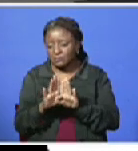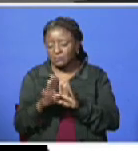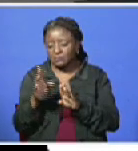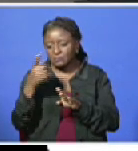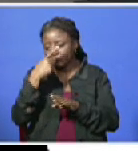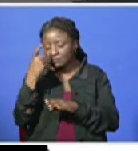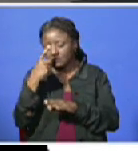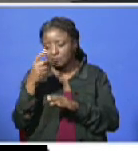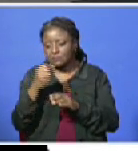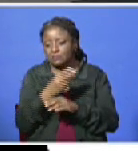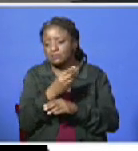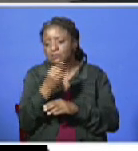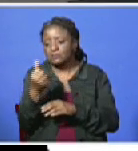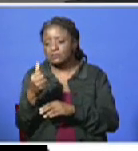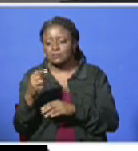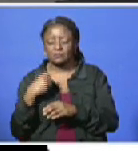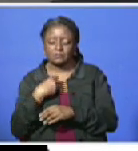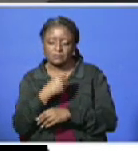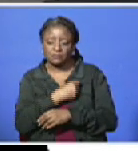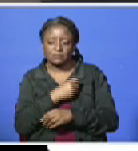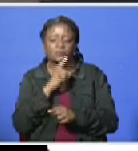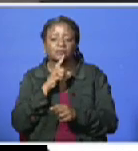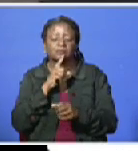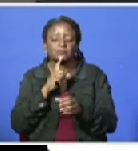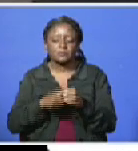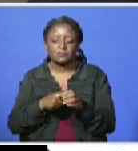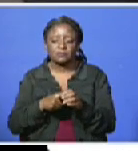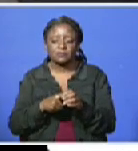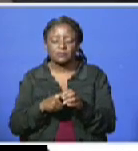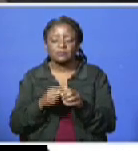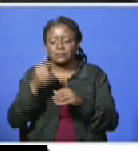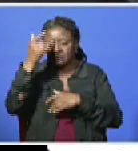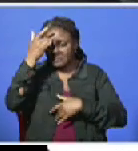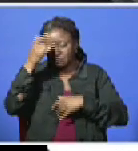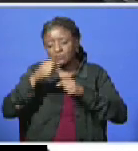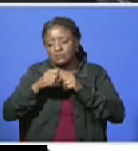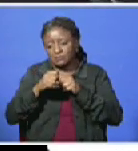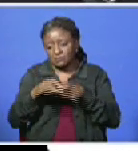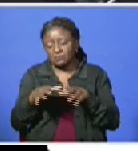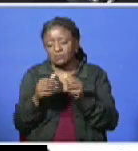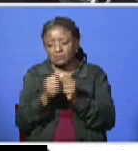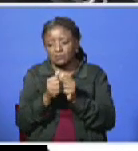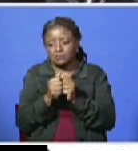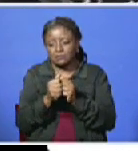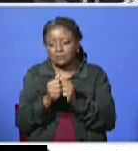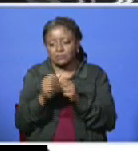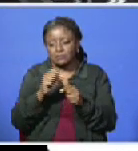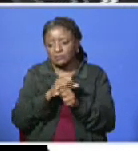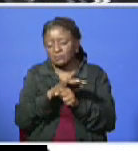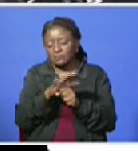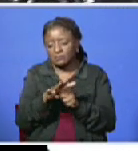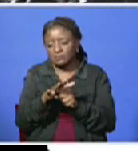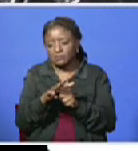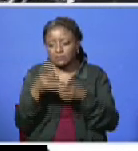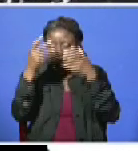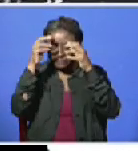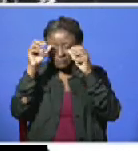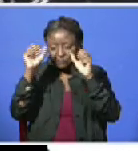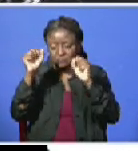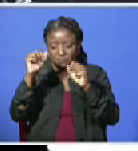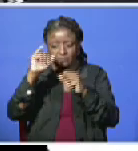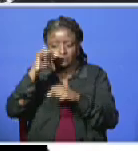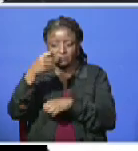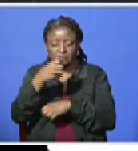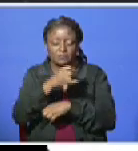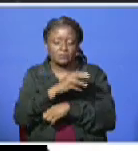were confirmed as being infected with the COVID-19 virus. President of A.I.D., Jason Watson, in an interview earlier this